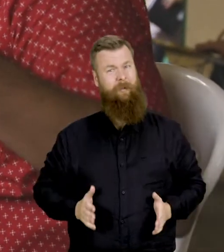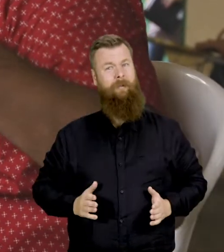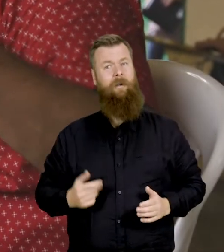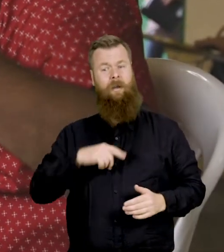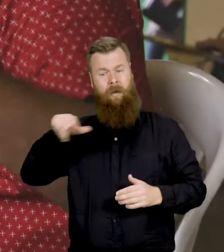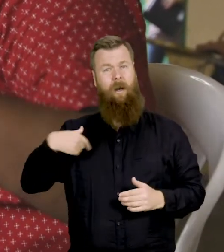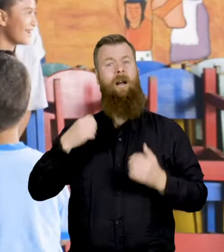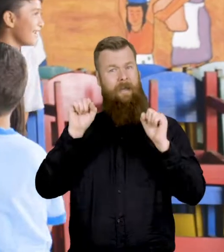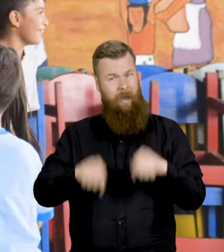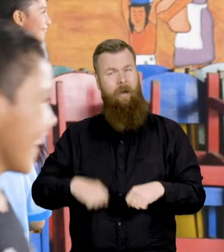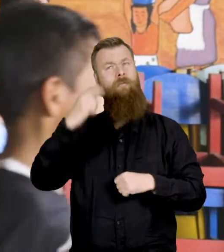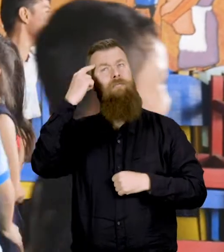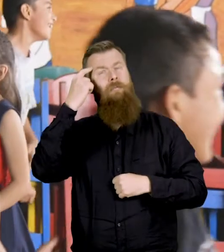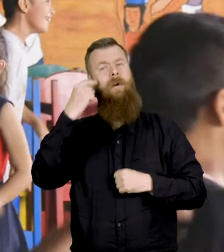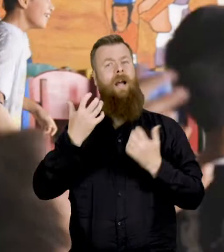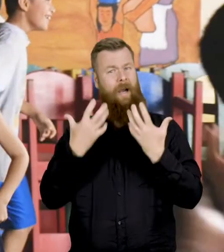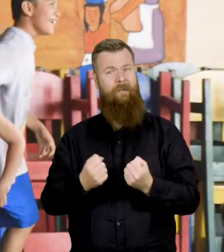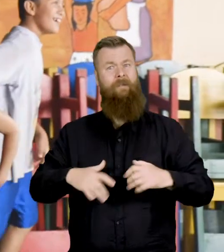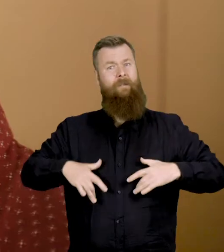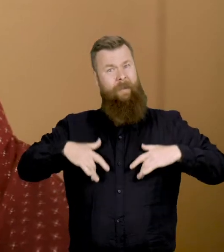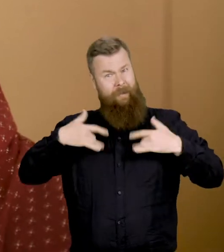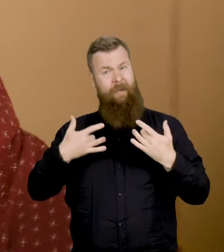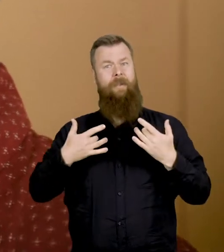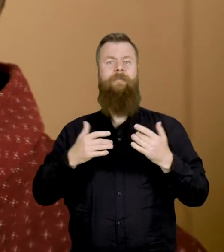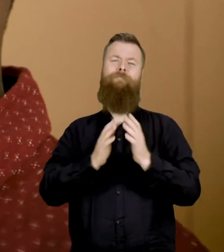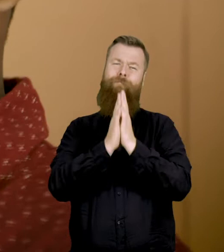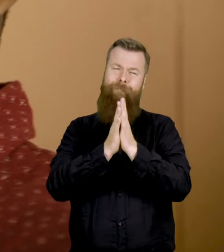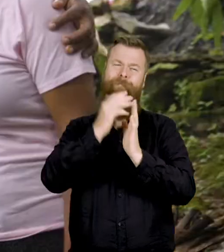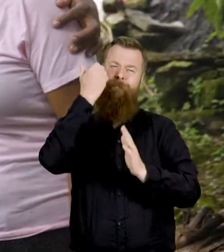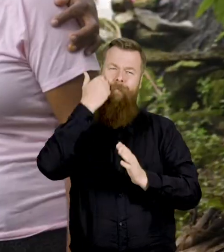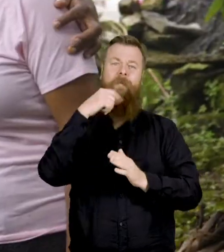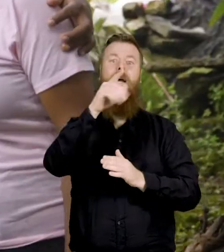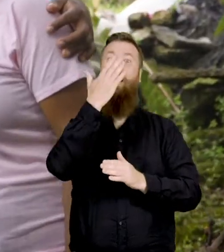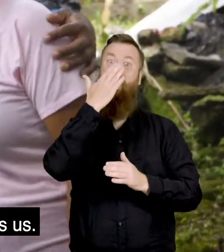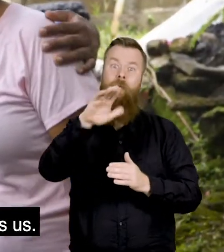human beings as well. We also feel, we